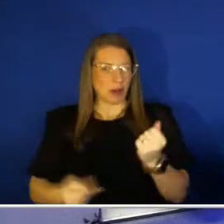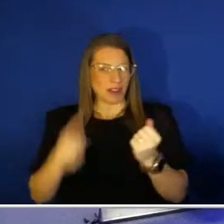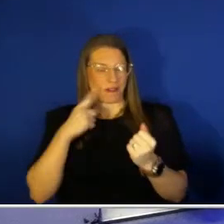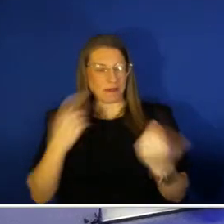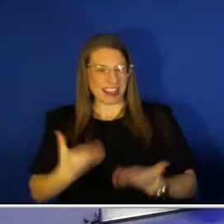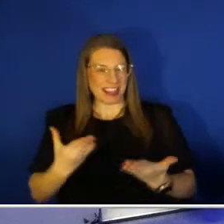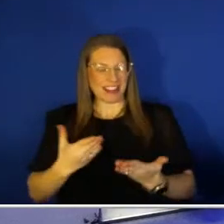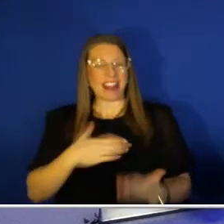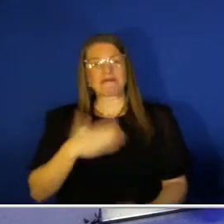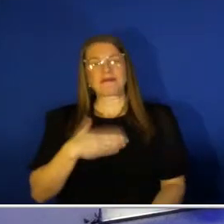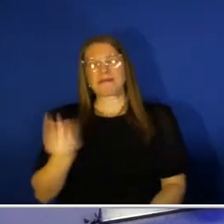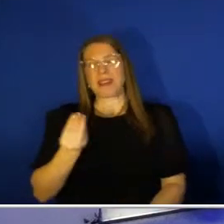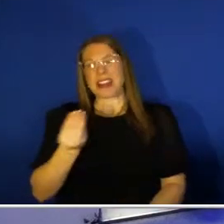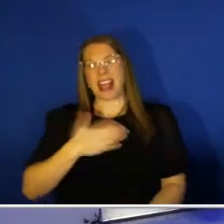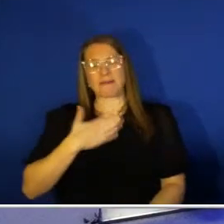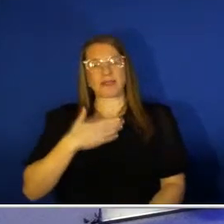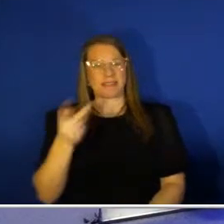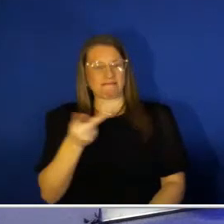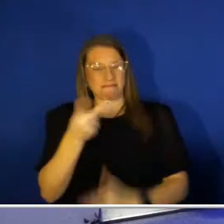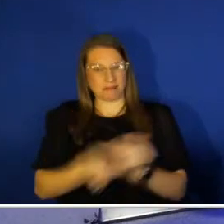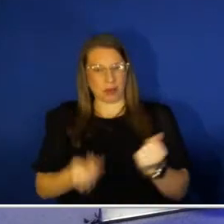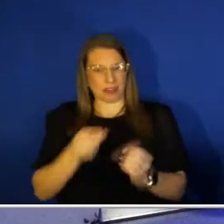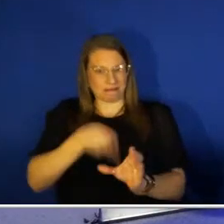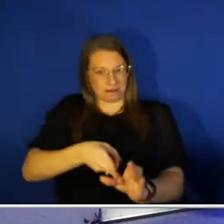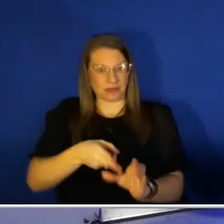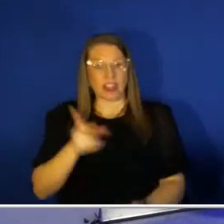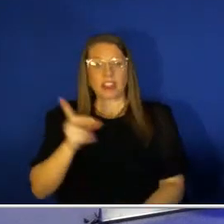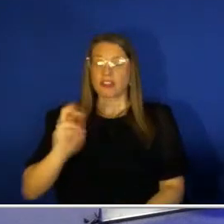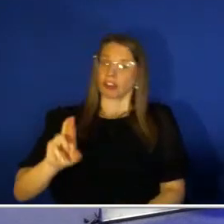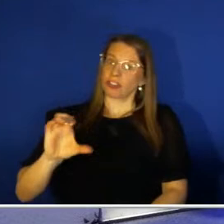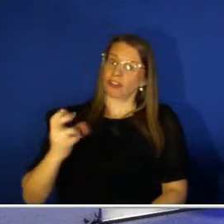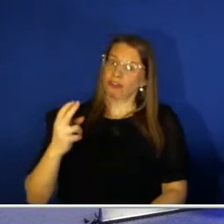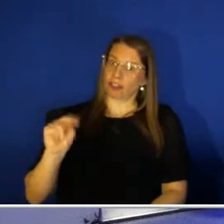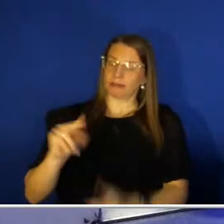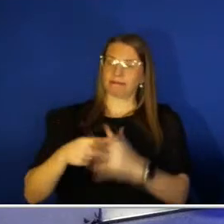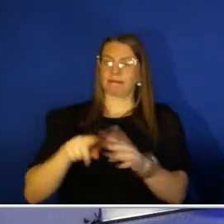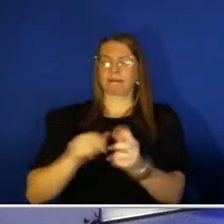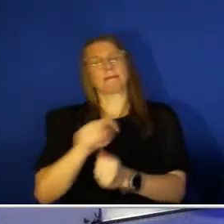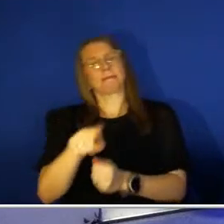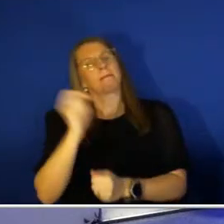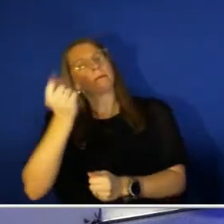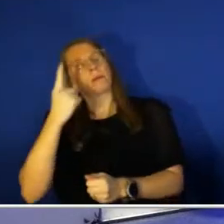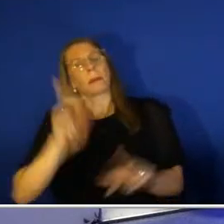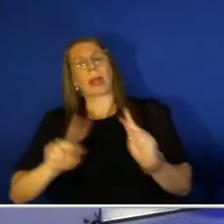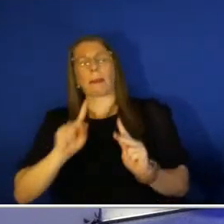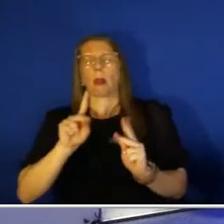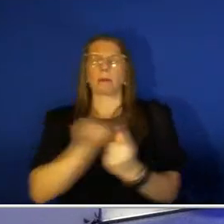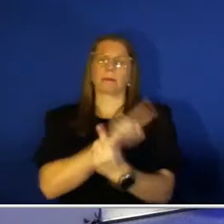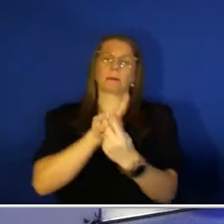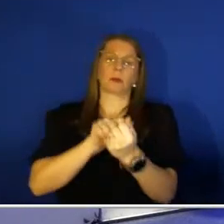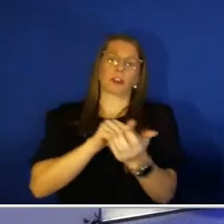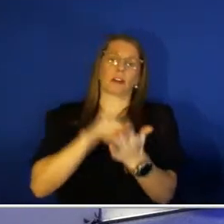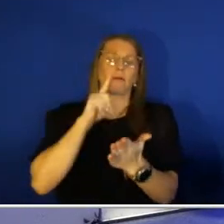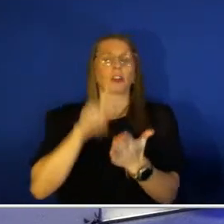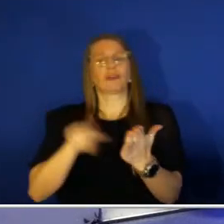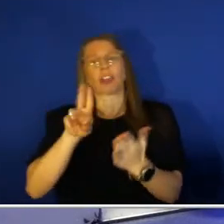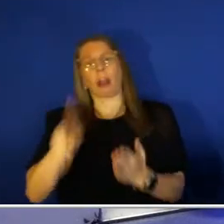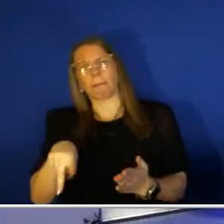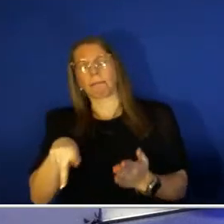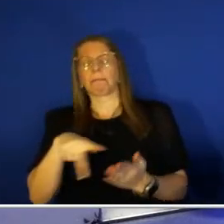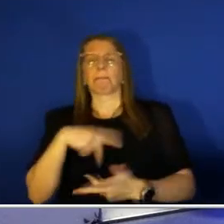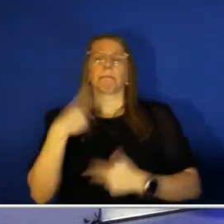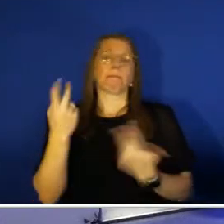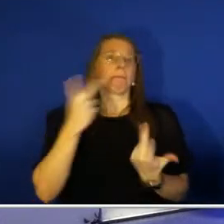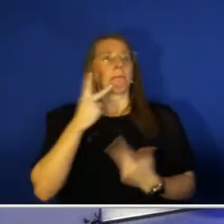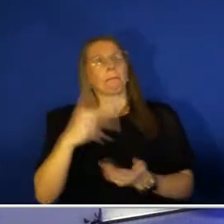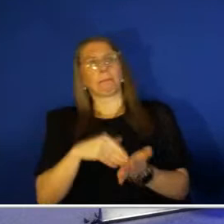Monday. Glad you could make it. Dr. Chen, let's start with you, because most people understand going to see a doctor for a checkup. We know that. We go see our doctors. But help